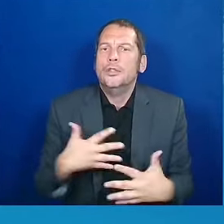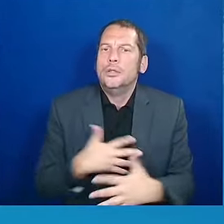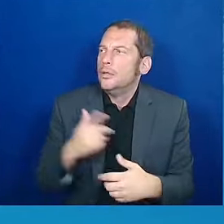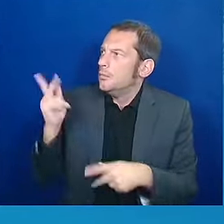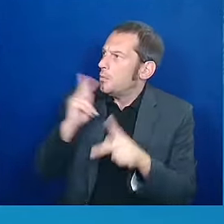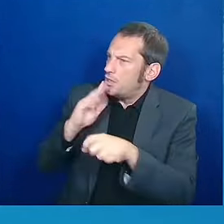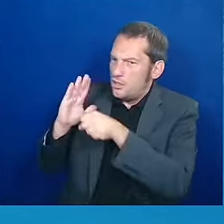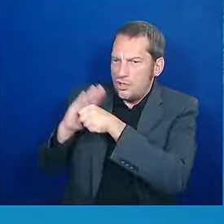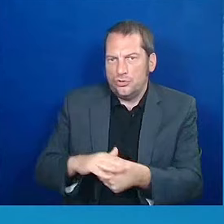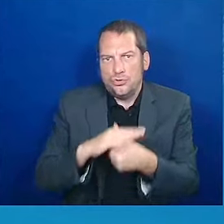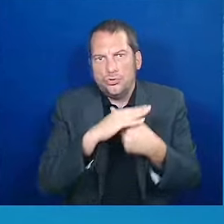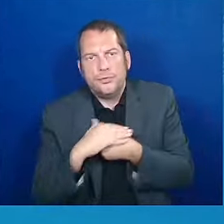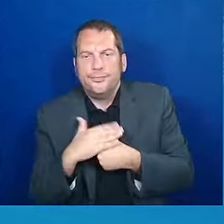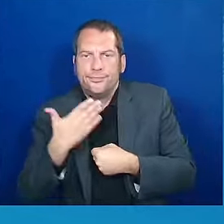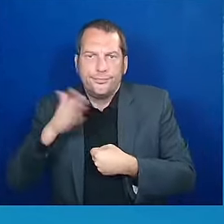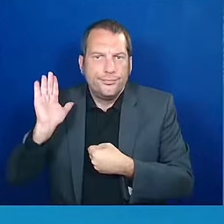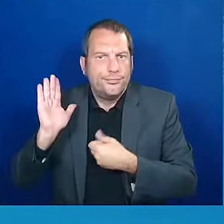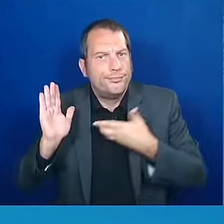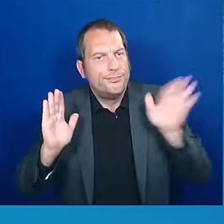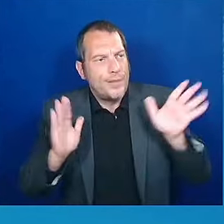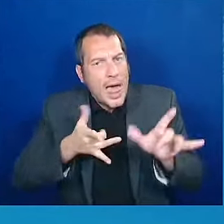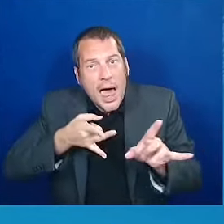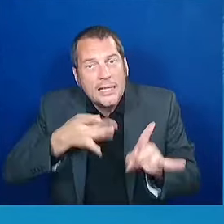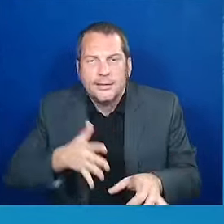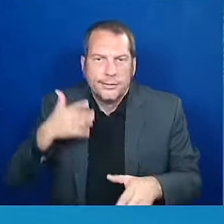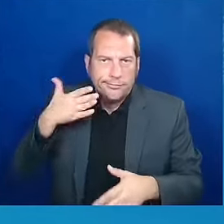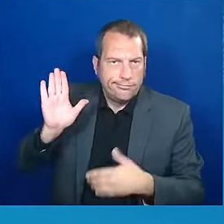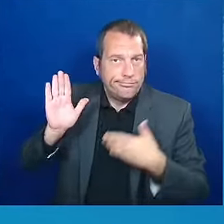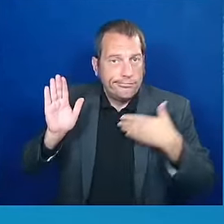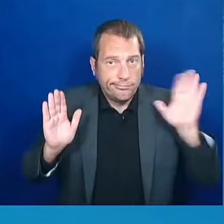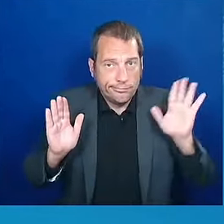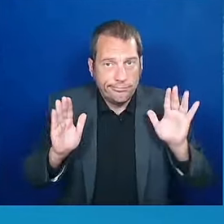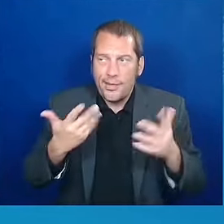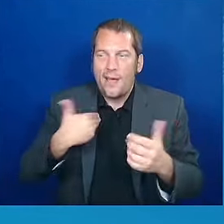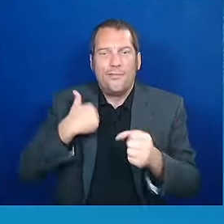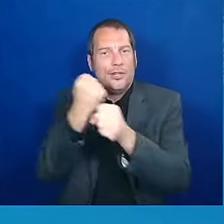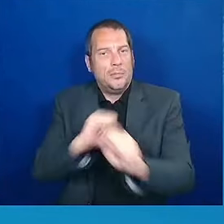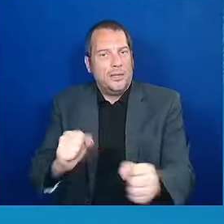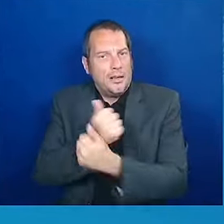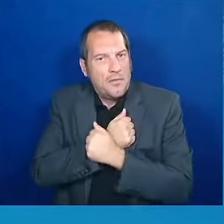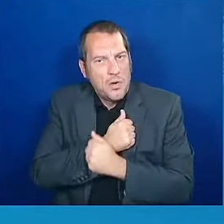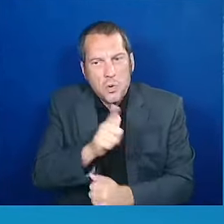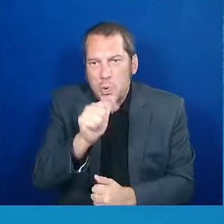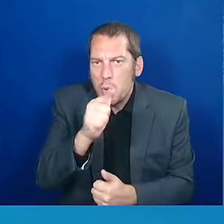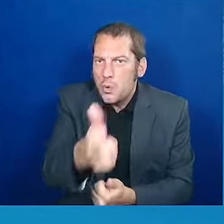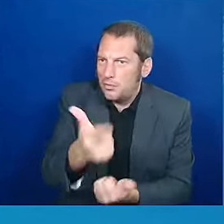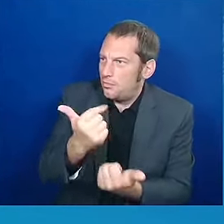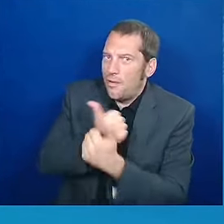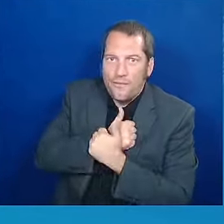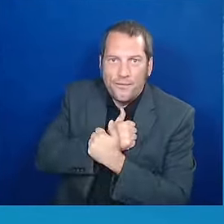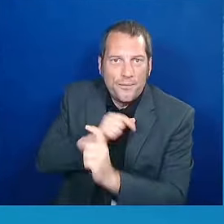with pride. The freedom to learn and acknowledge our true and full history as America.